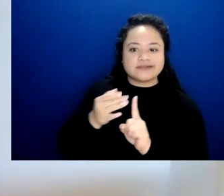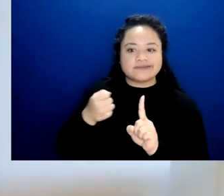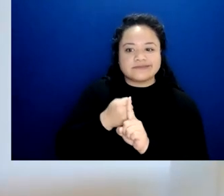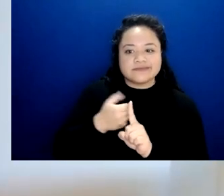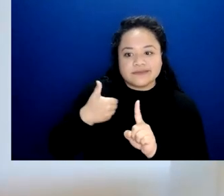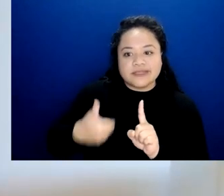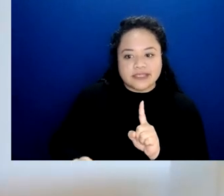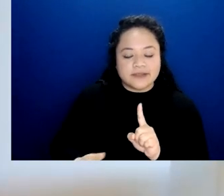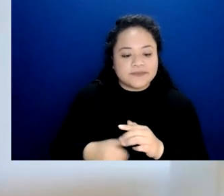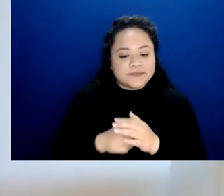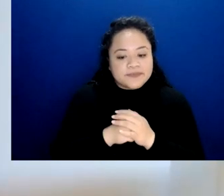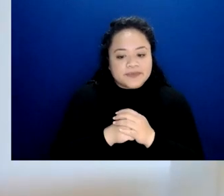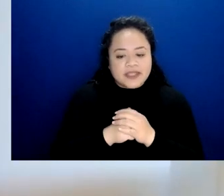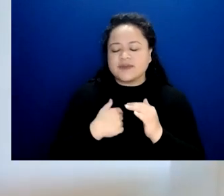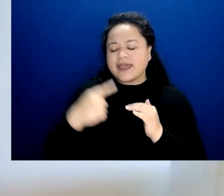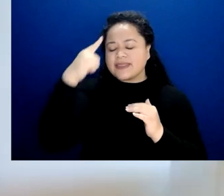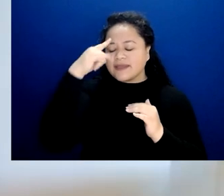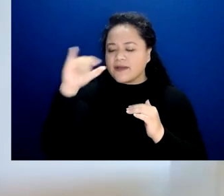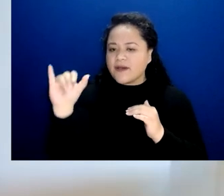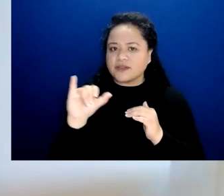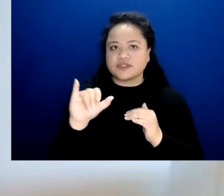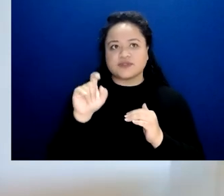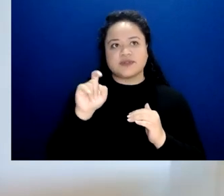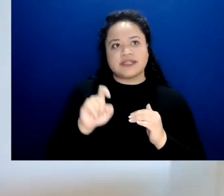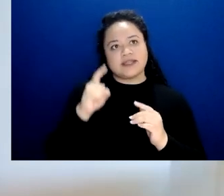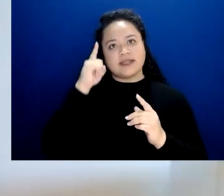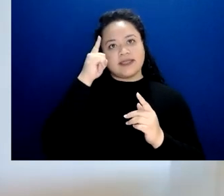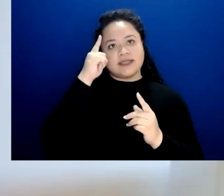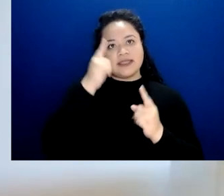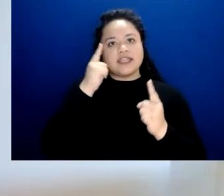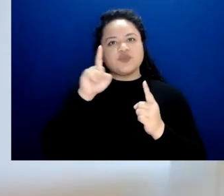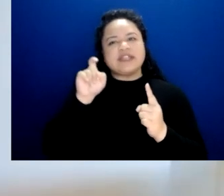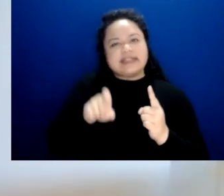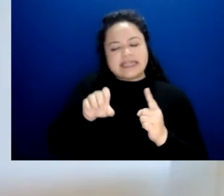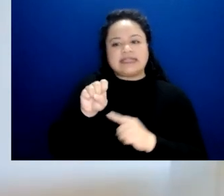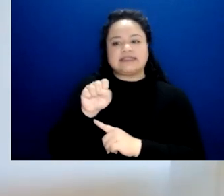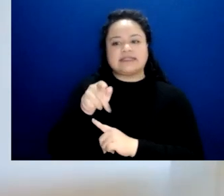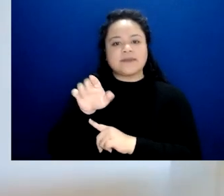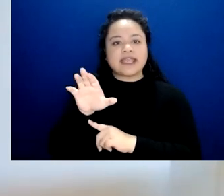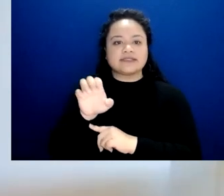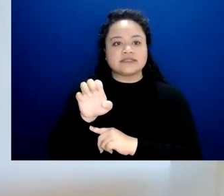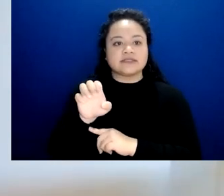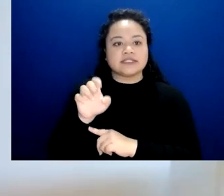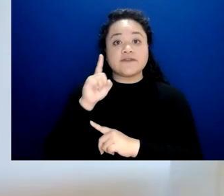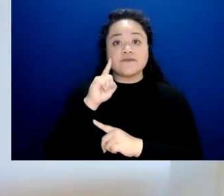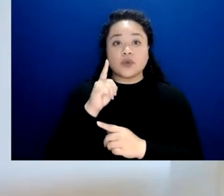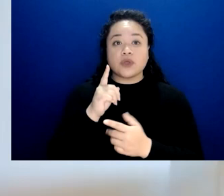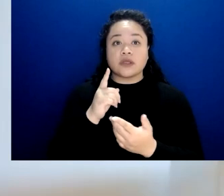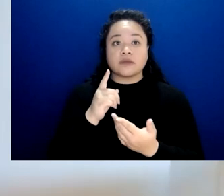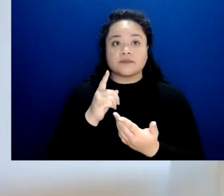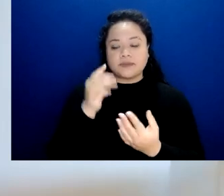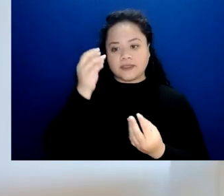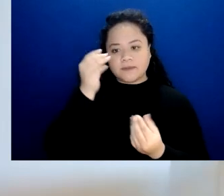be space held for those things that are traumatic that we don't name